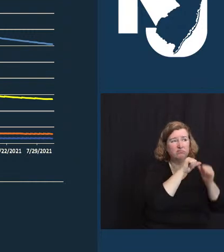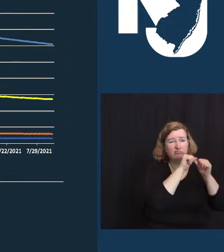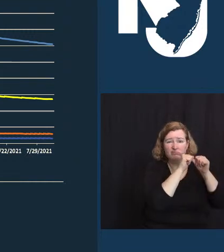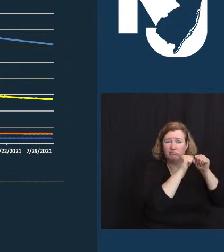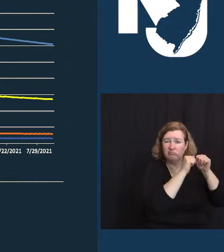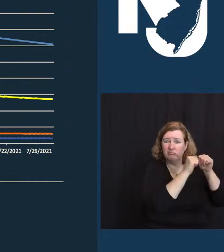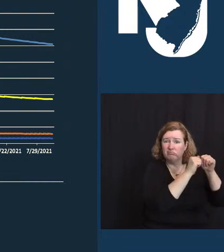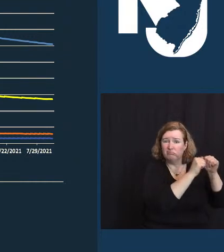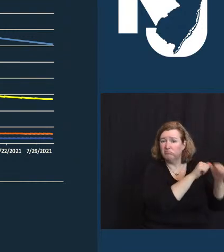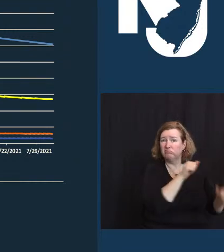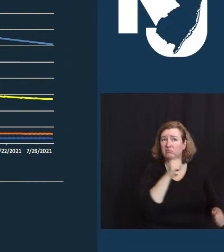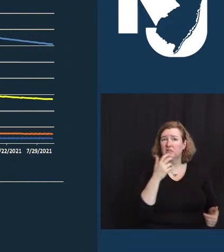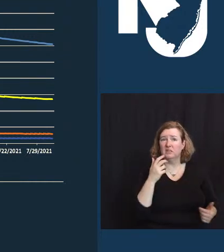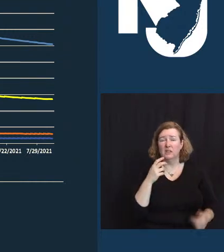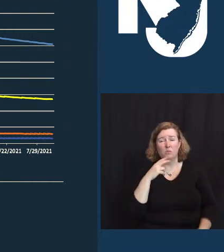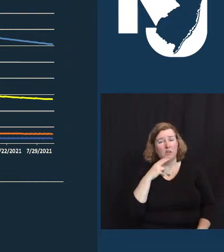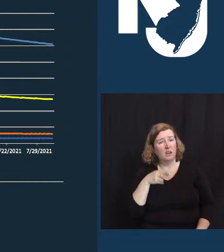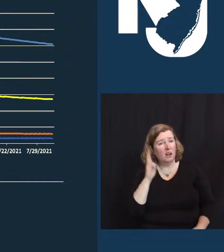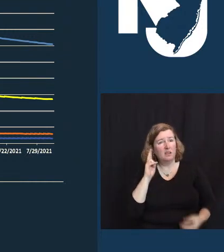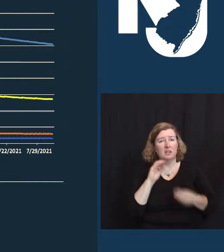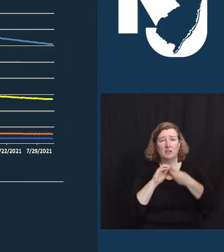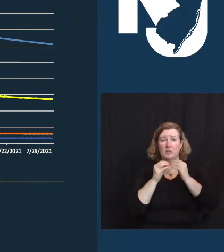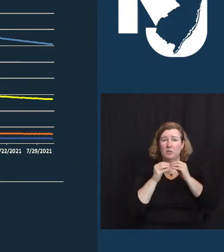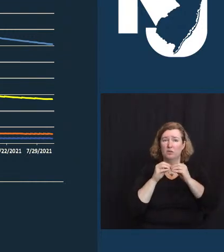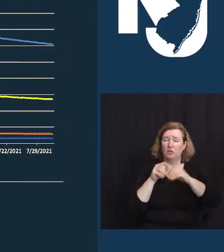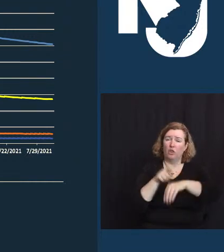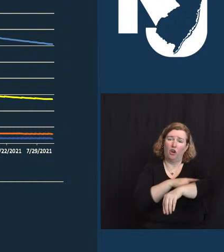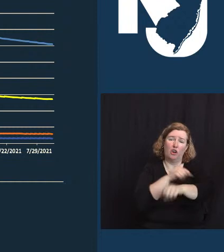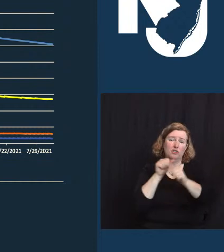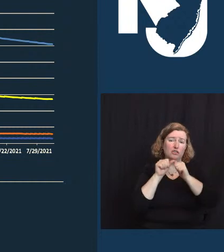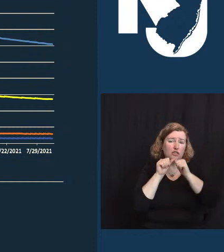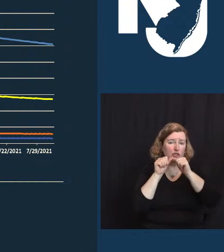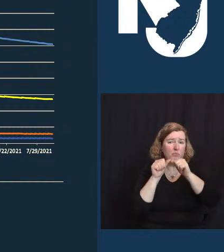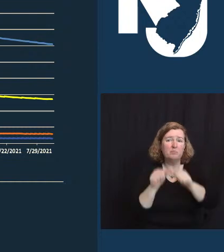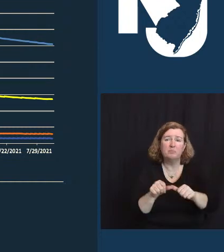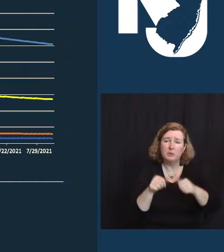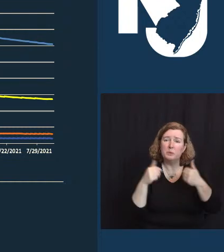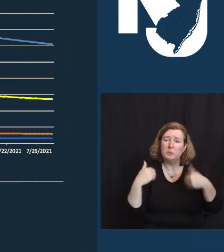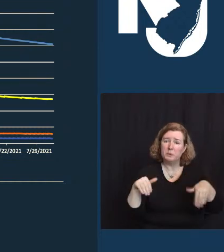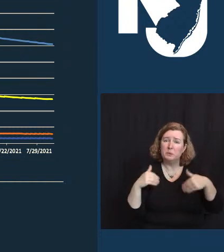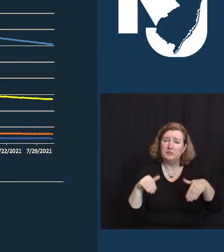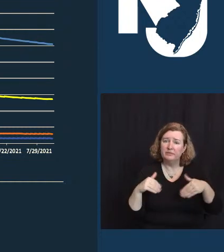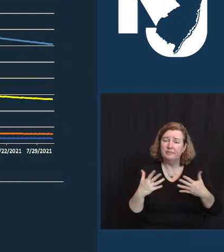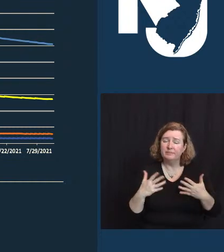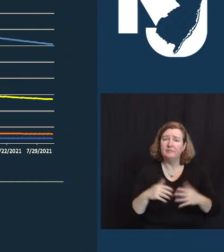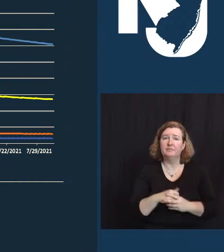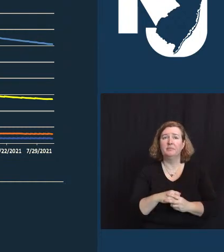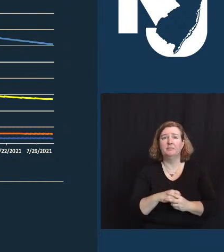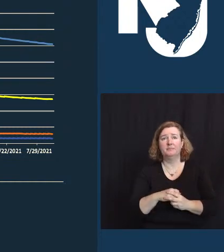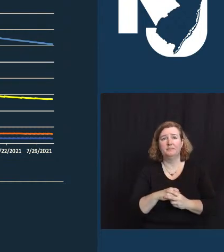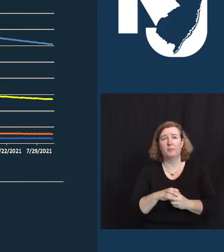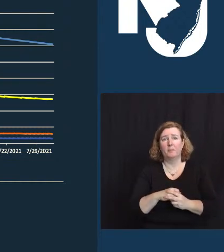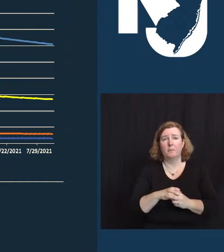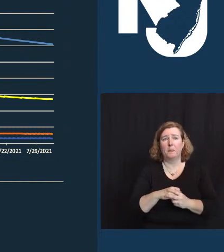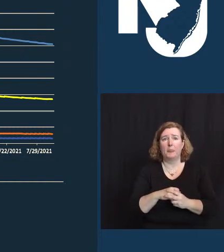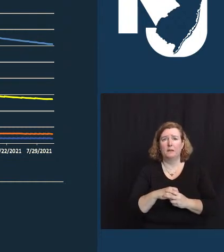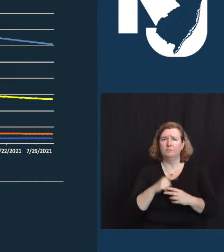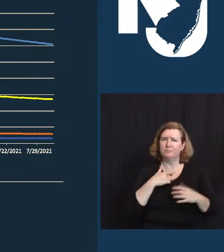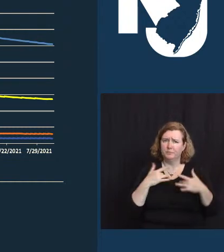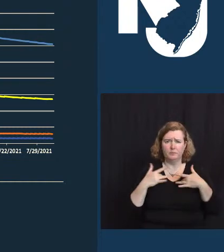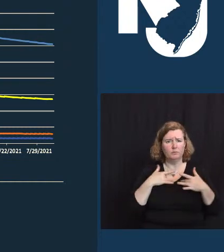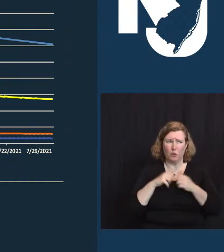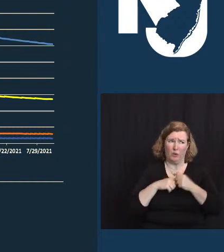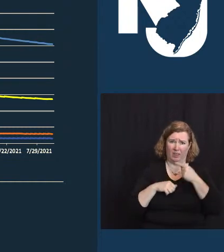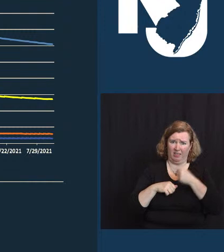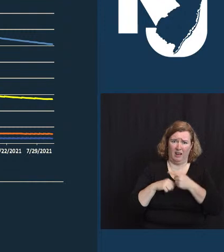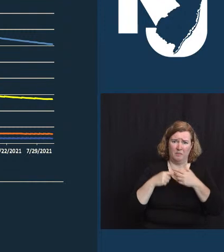high numbers, but it's a longer duration event. And frankly, of the two, I worry more about the latter and our reaction to